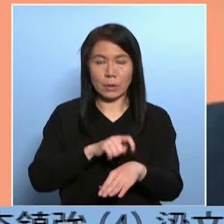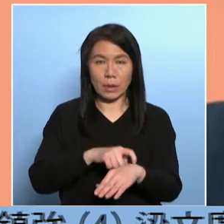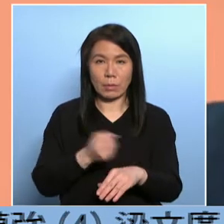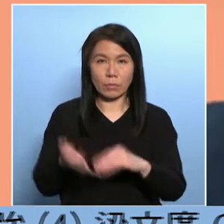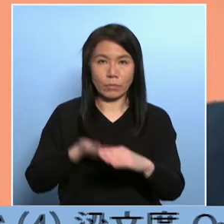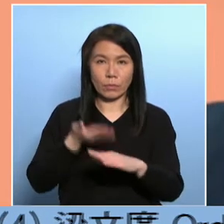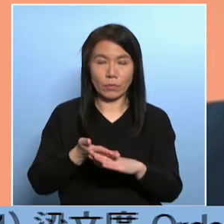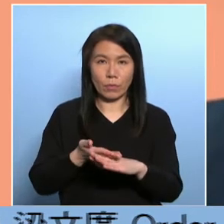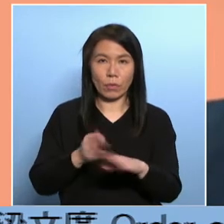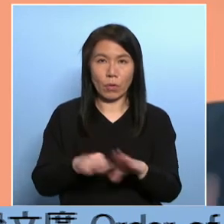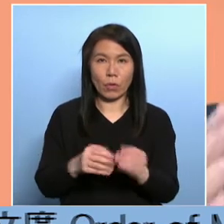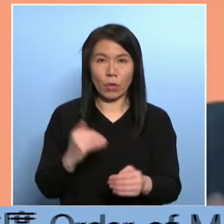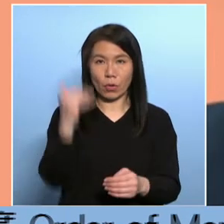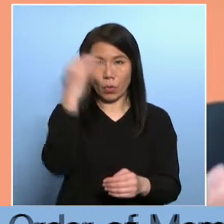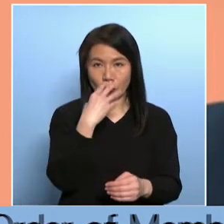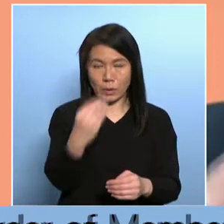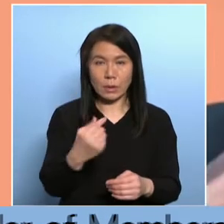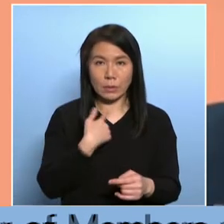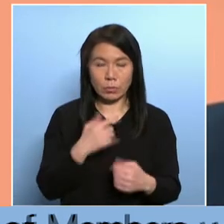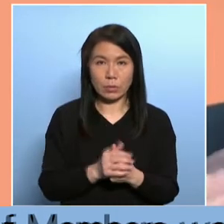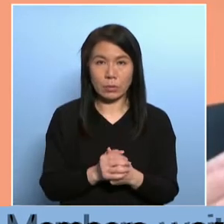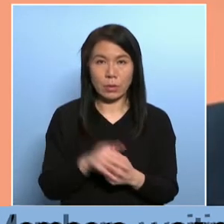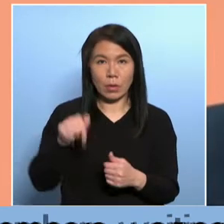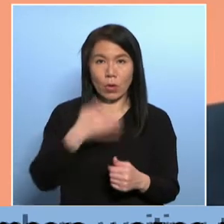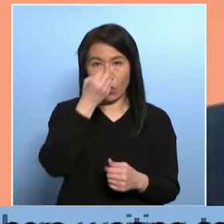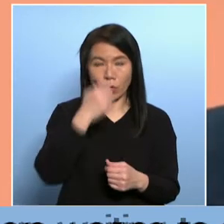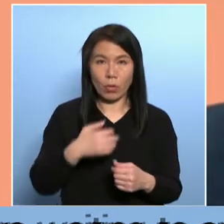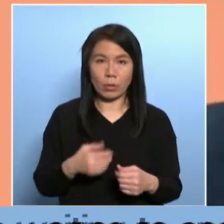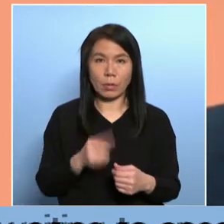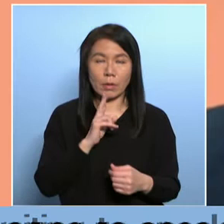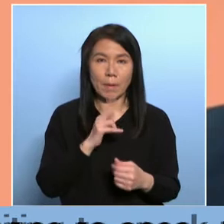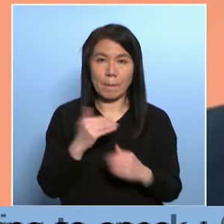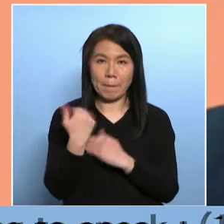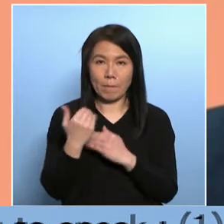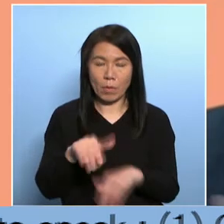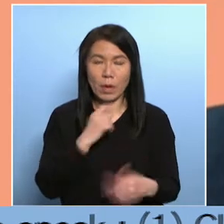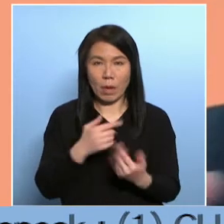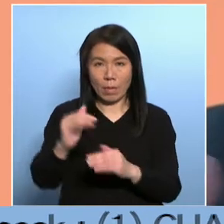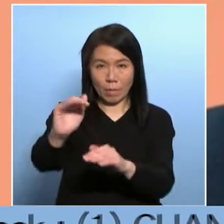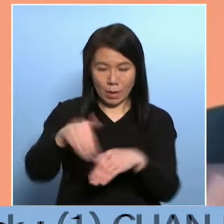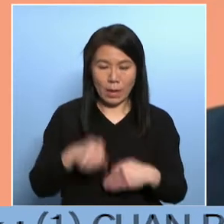the delivery capacity of fresh produce. And also, we may consider